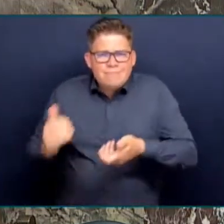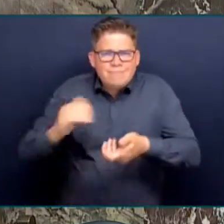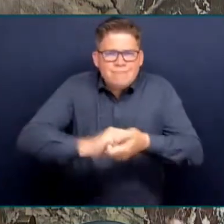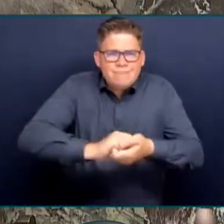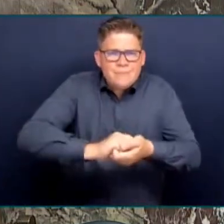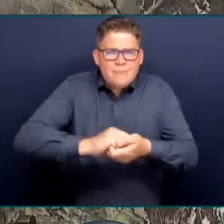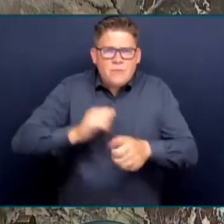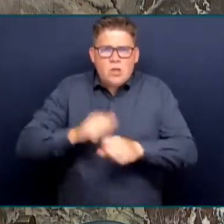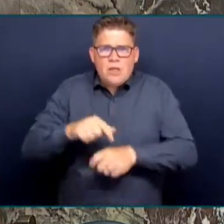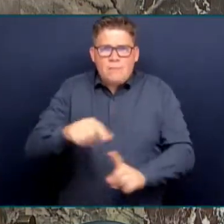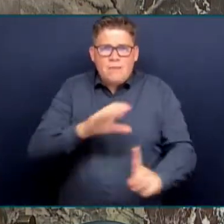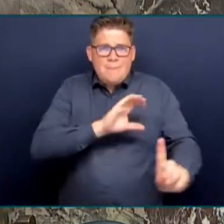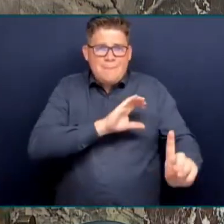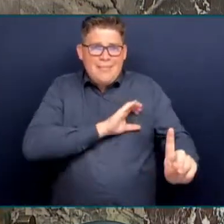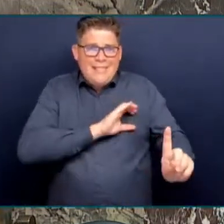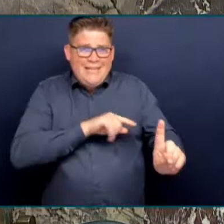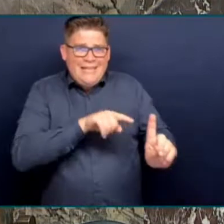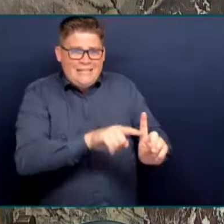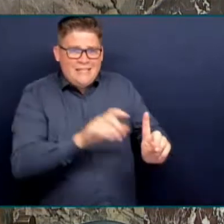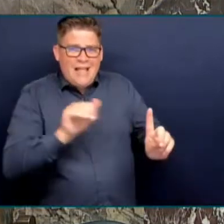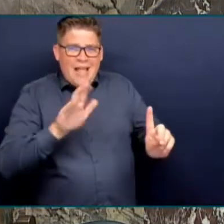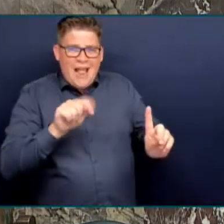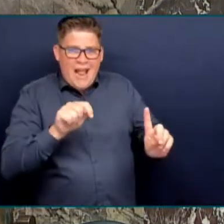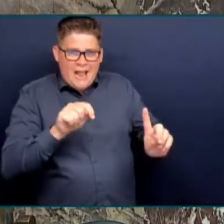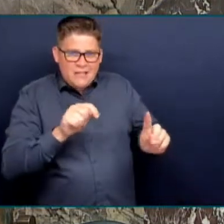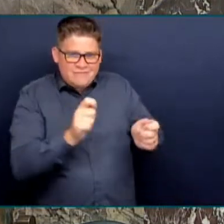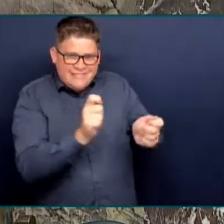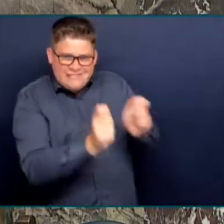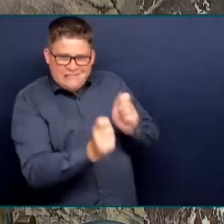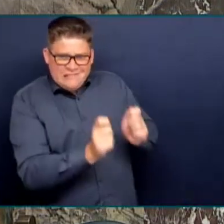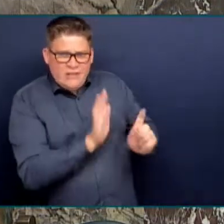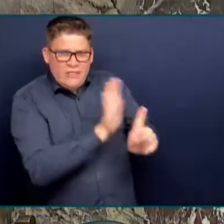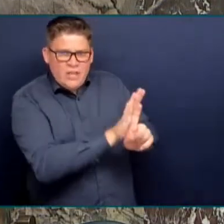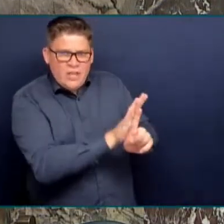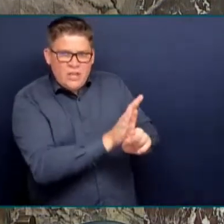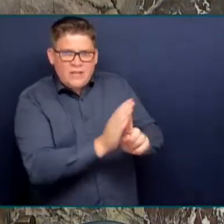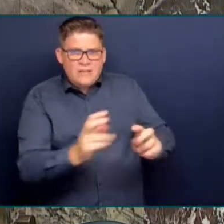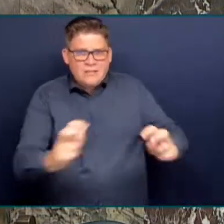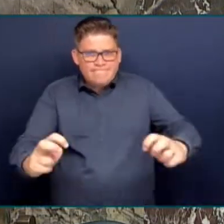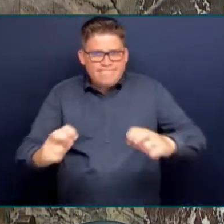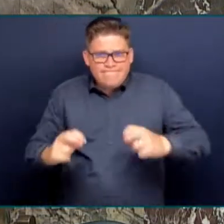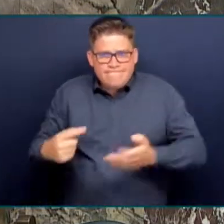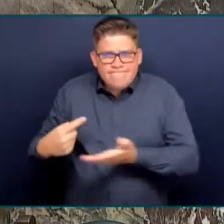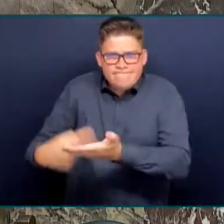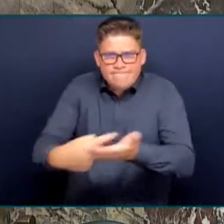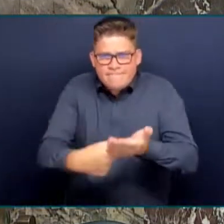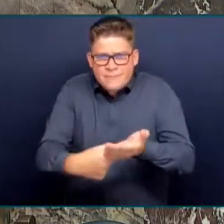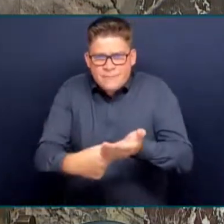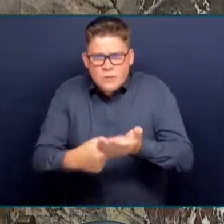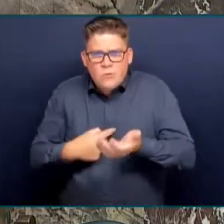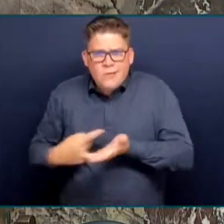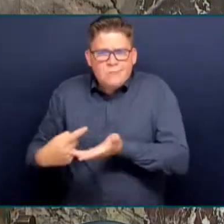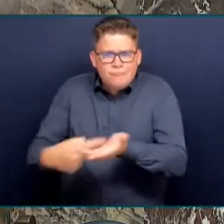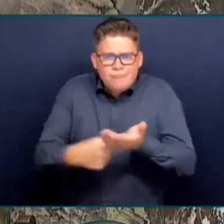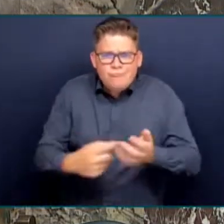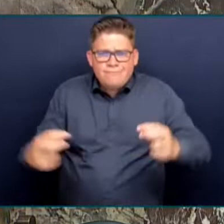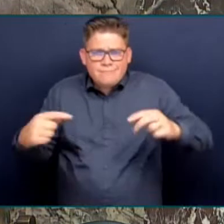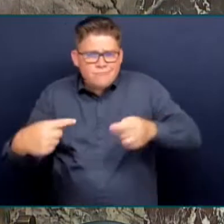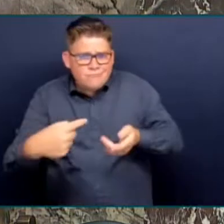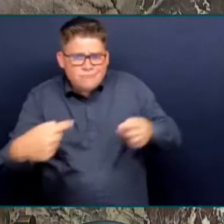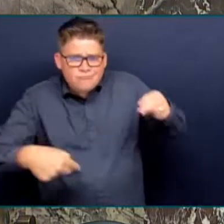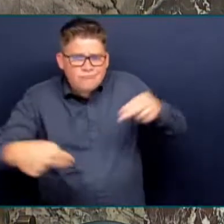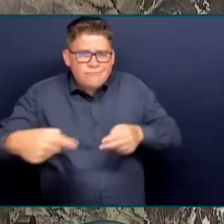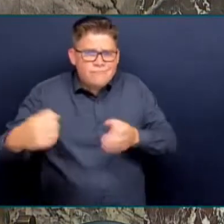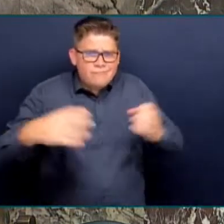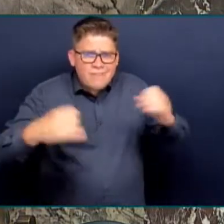us. When called upon to do something more about the challenges with one of the healthcare crises the minister talked about, the opioid